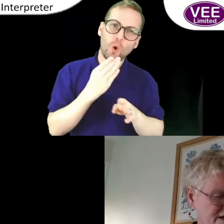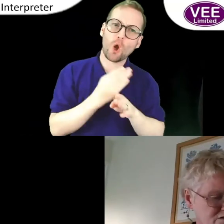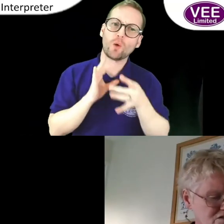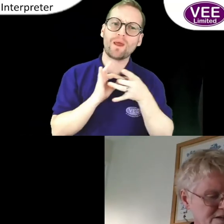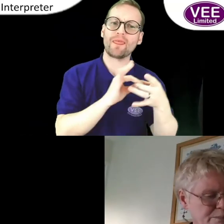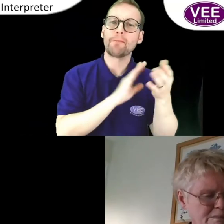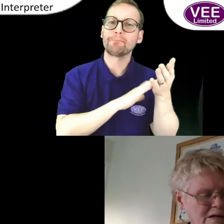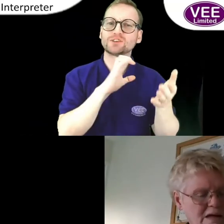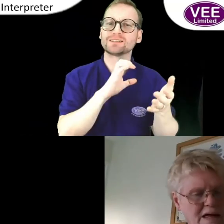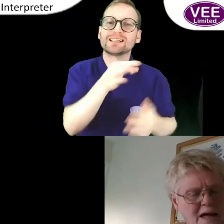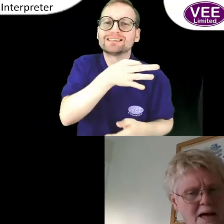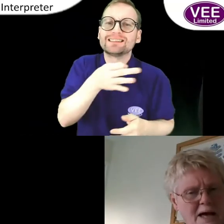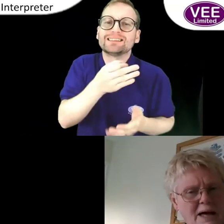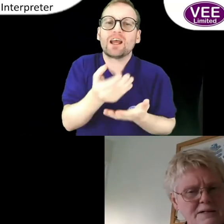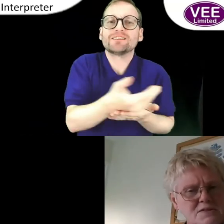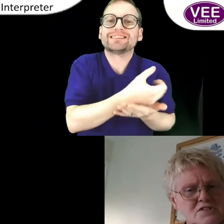of sanctuary.